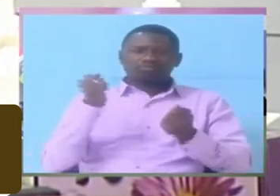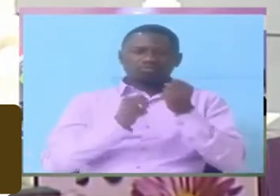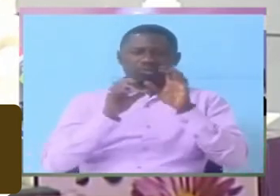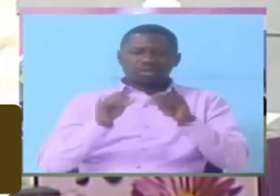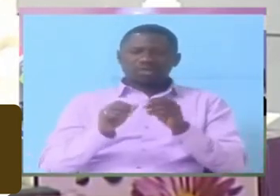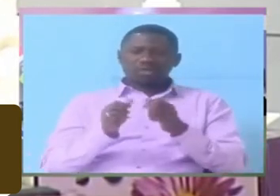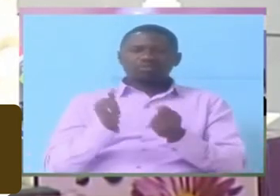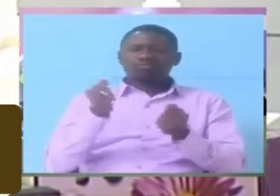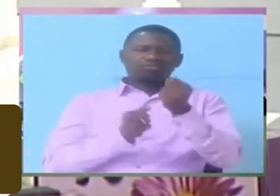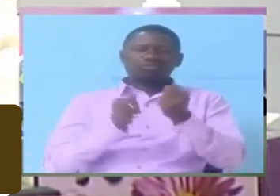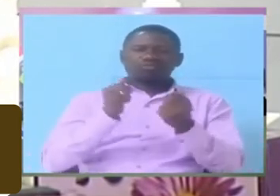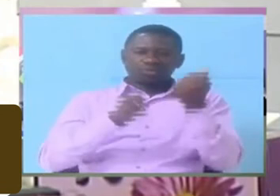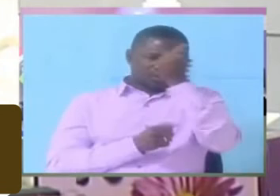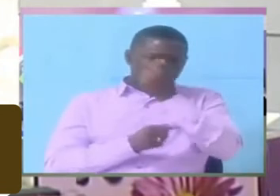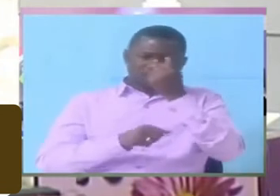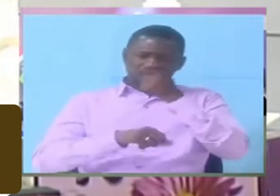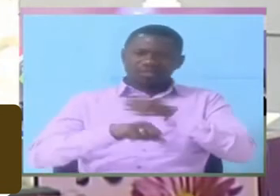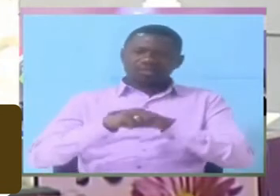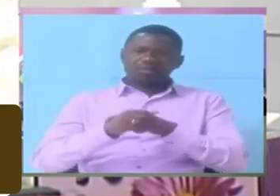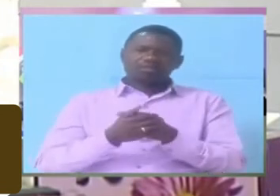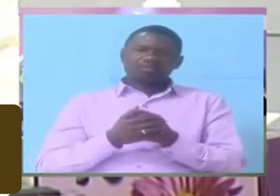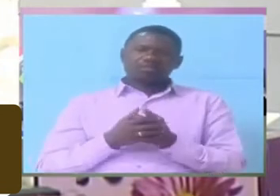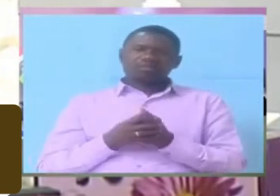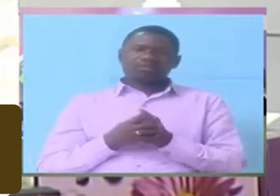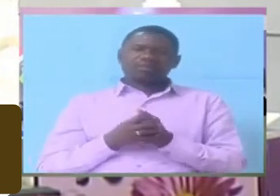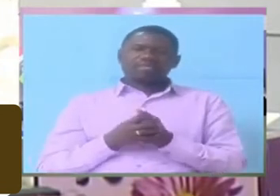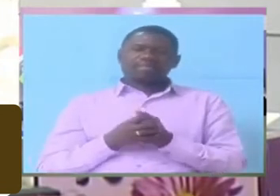moto lampo lu dubeng na moto bori ndi diboko.